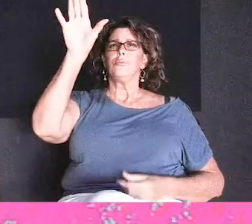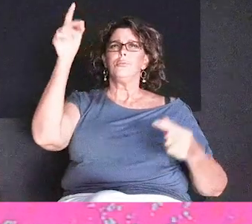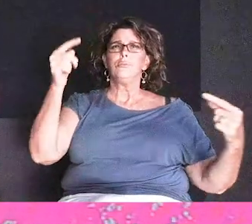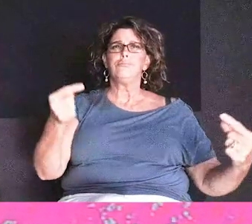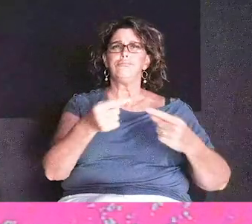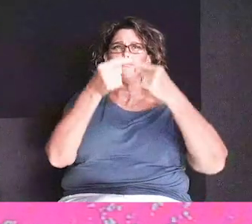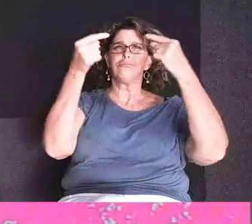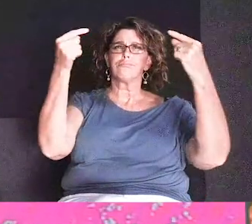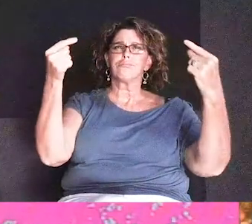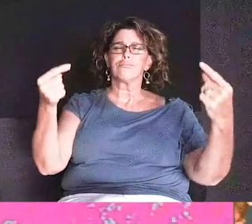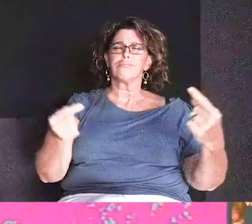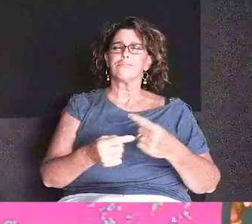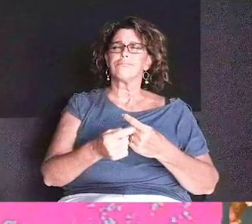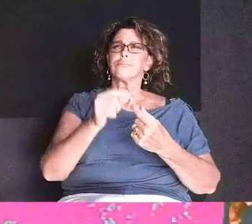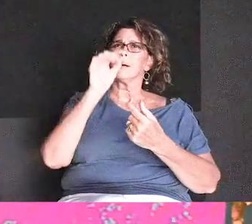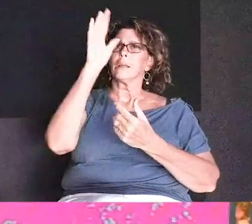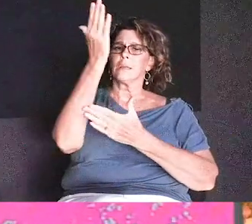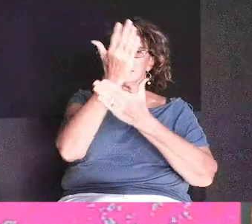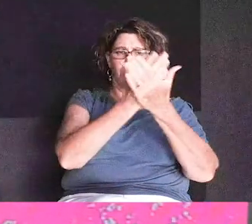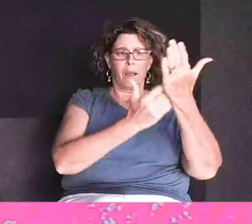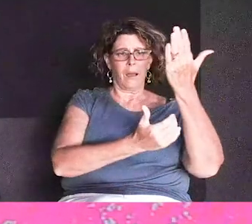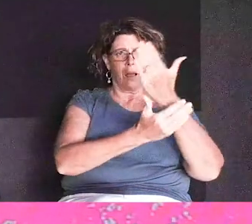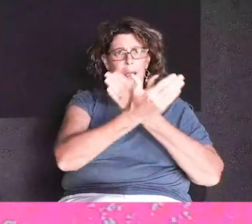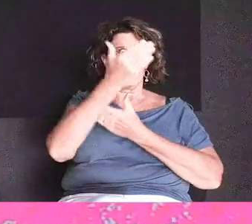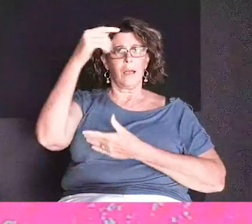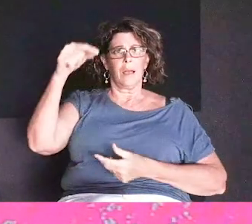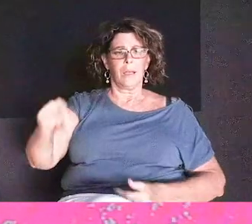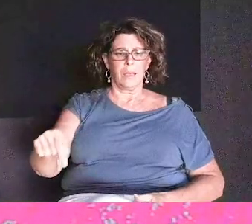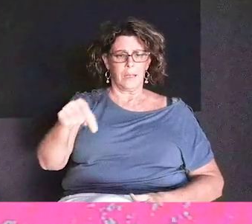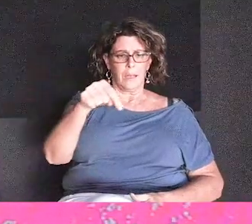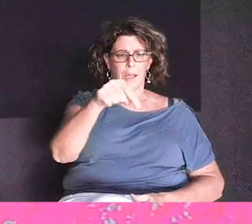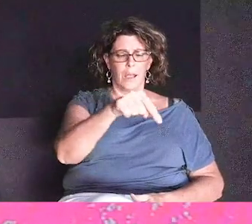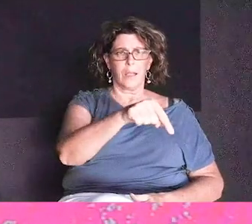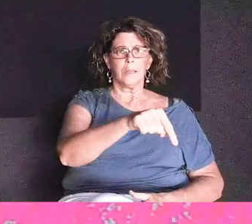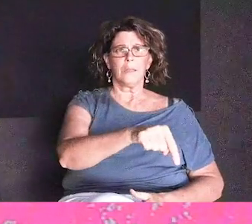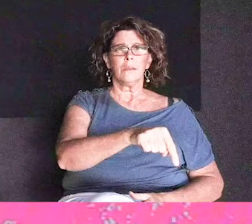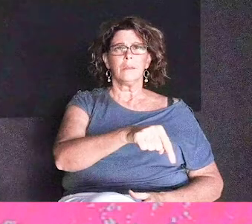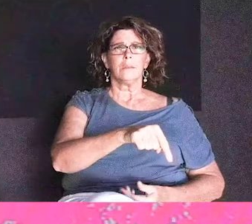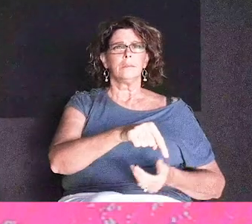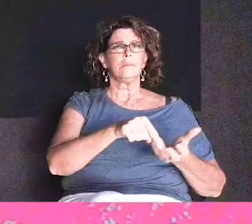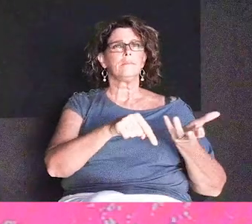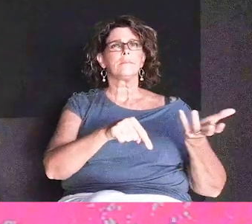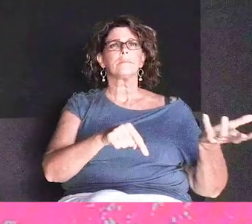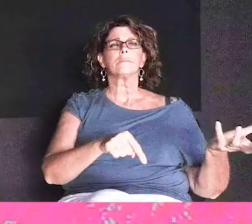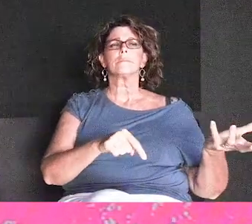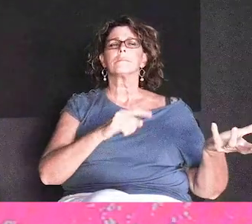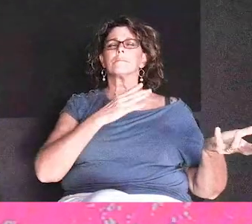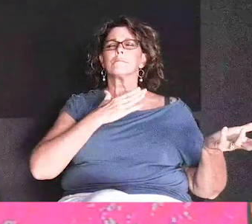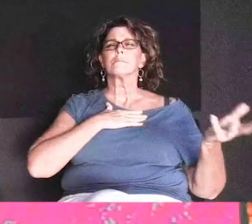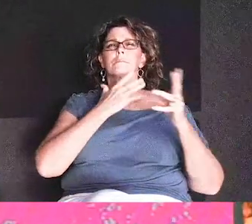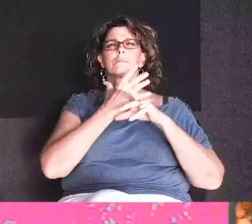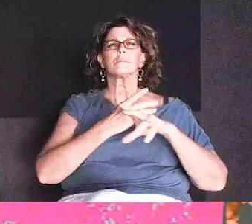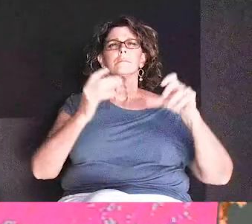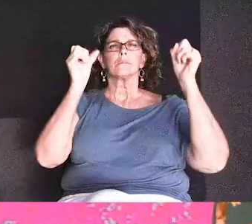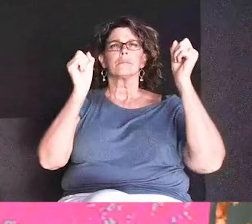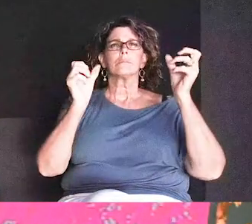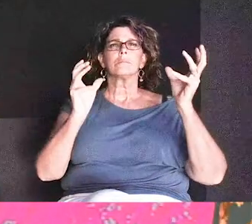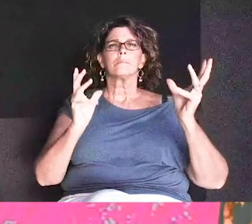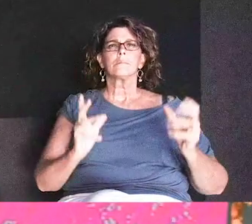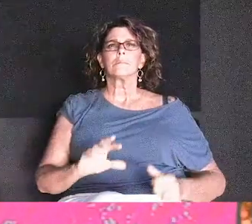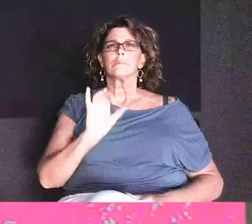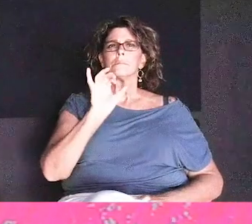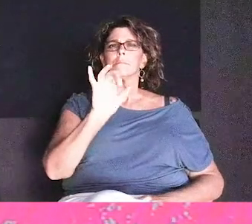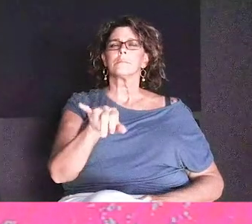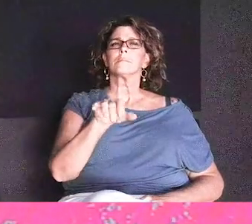his wounds, his hands, his feet, my Savior